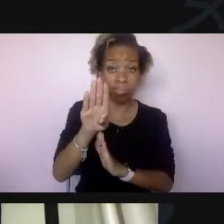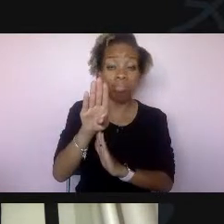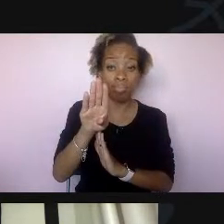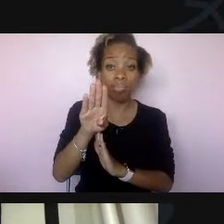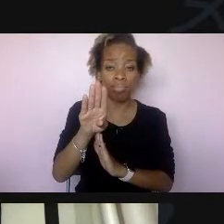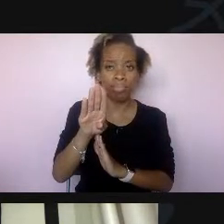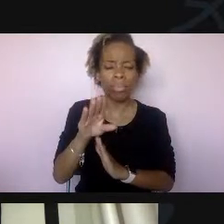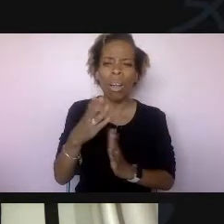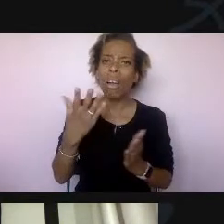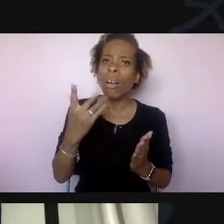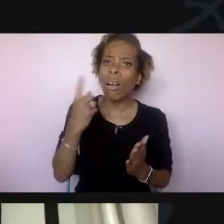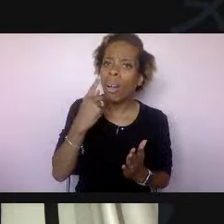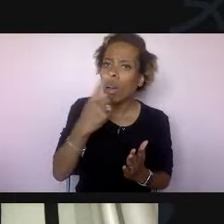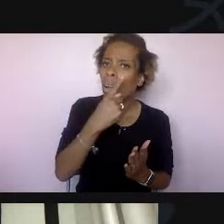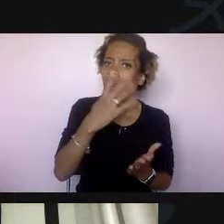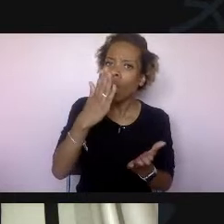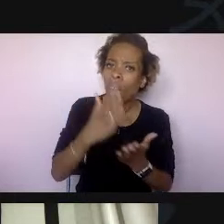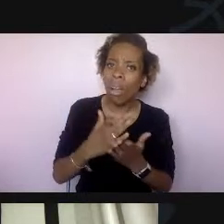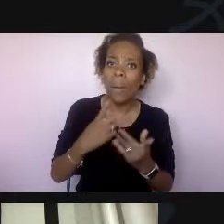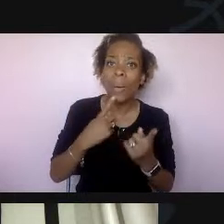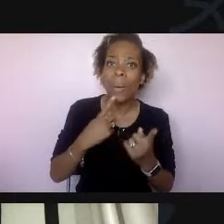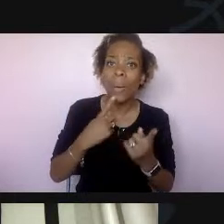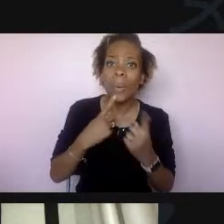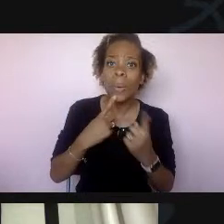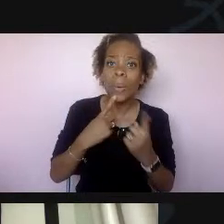real data on what's going on with Black